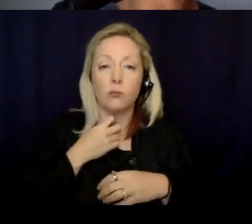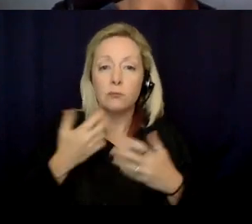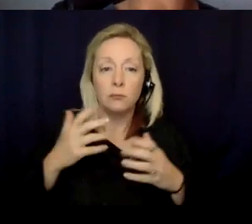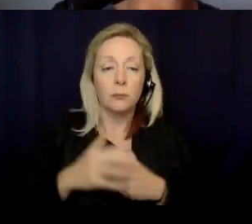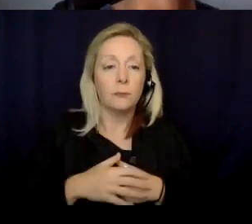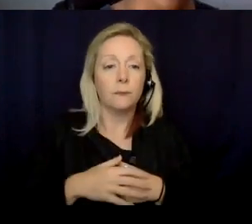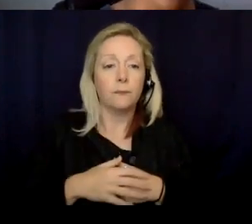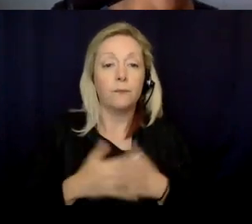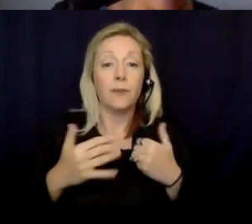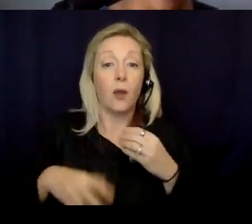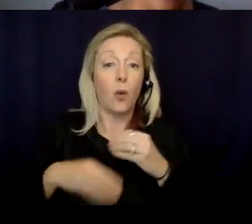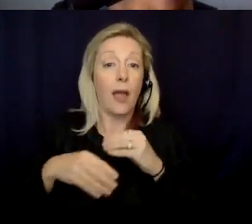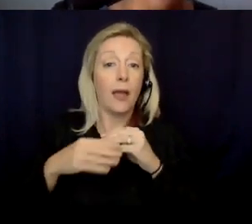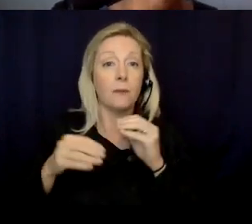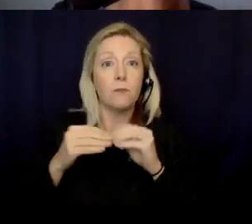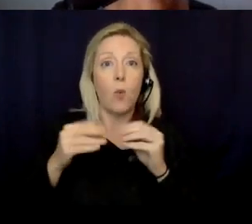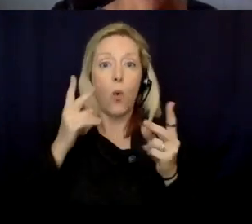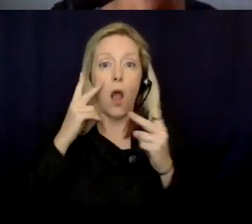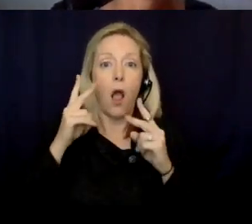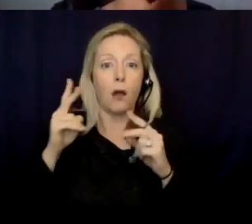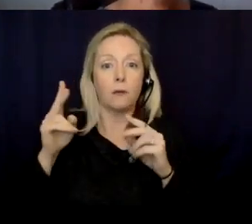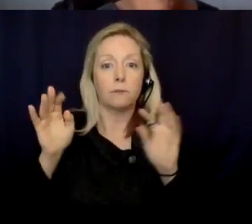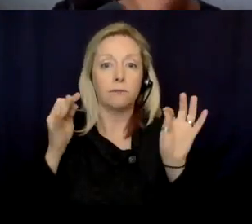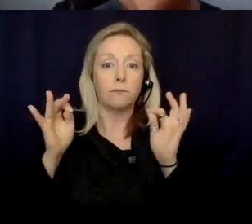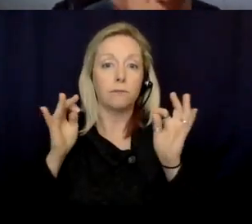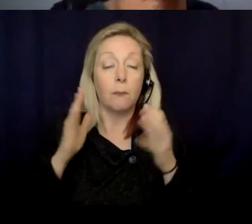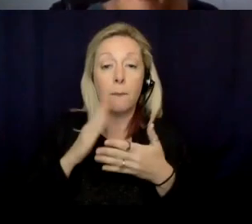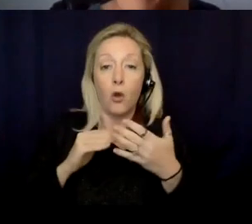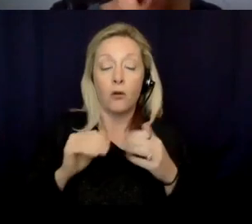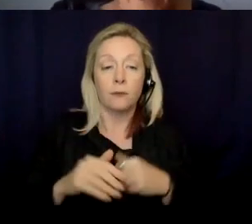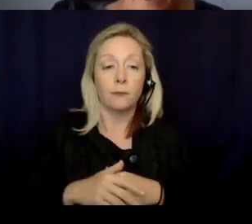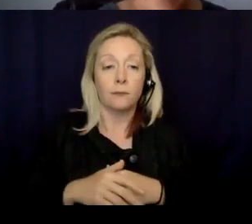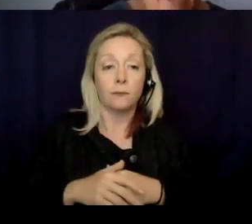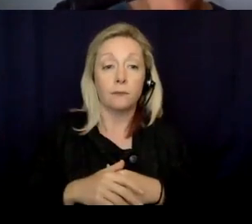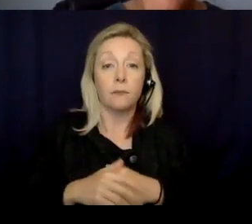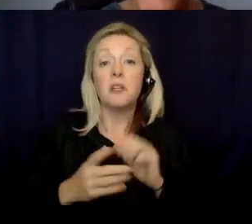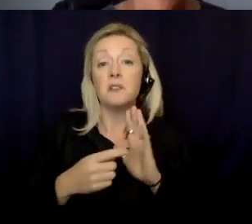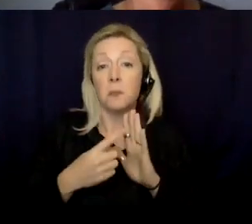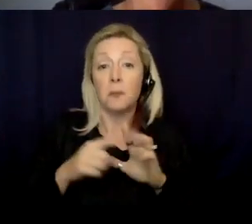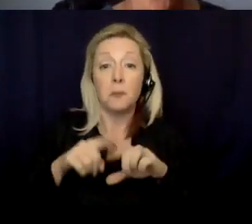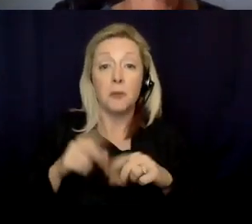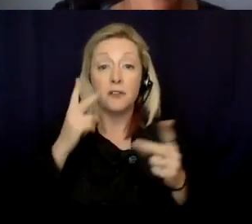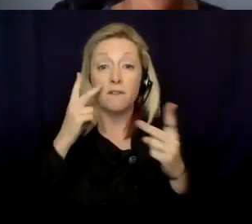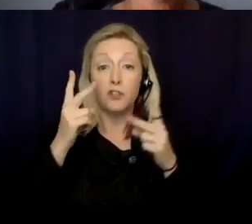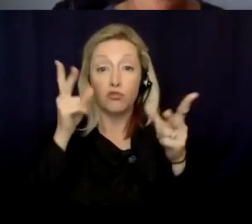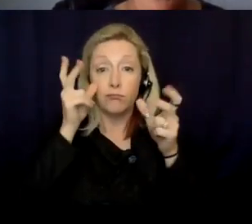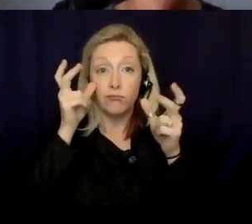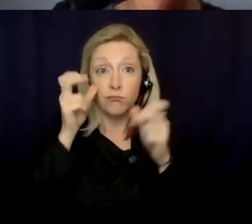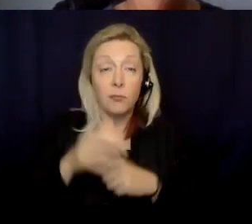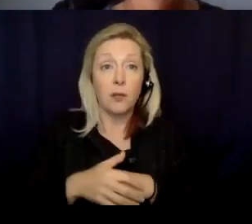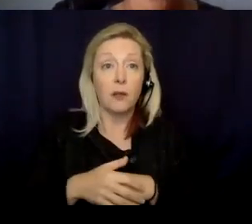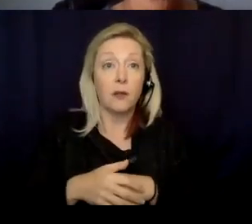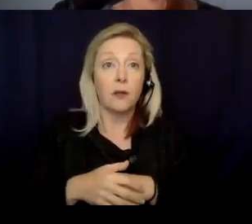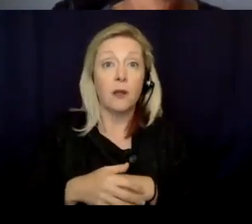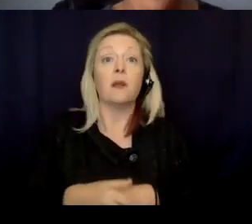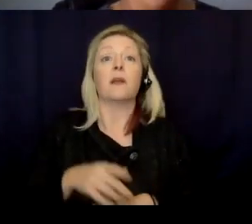Now we're kind of adding that eye gaze, maybe part of it, but maybe not. And then they engage directly with objects and